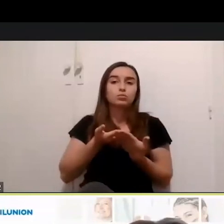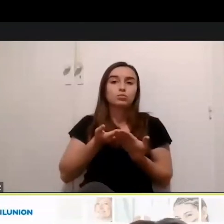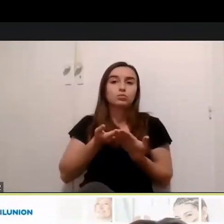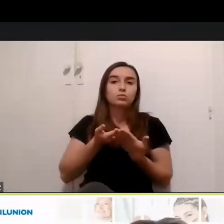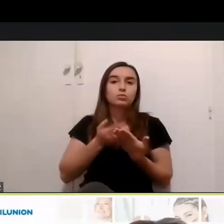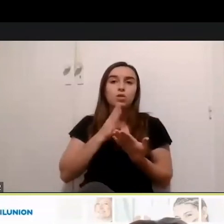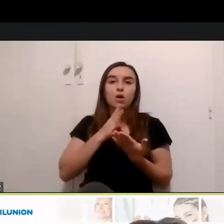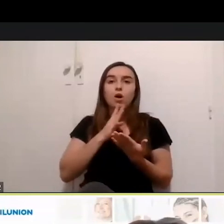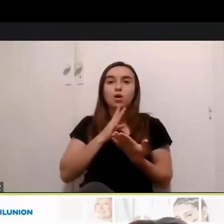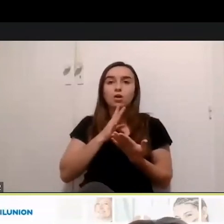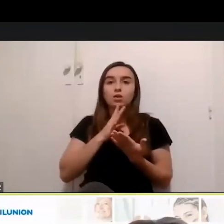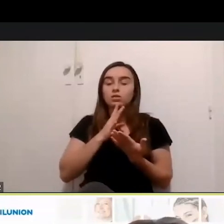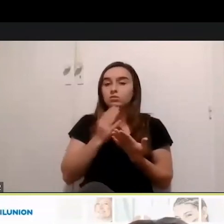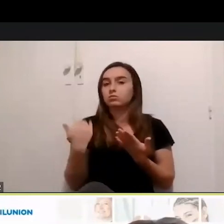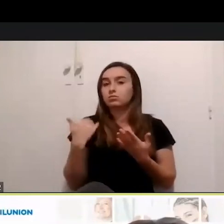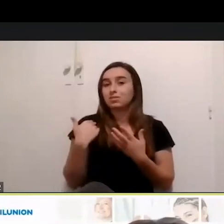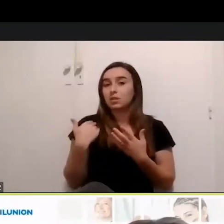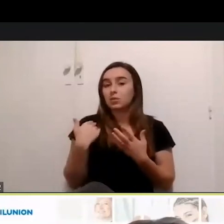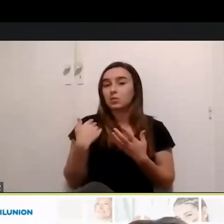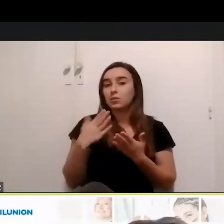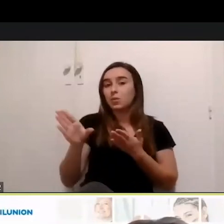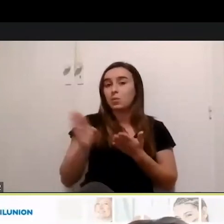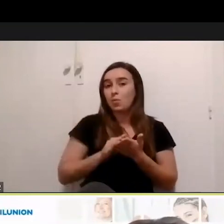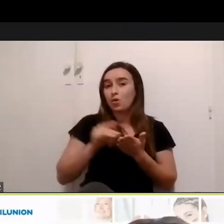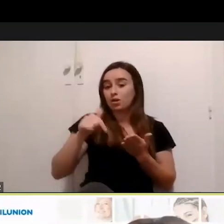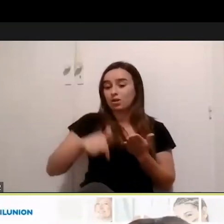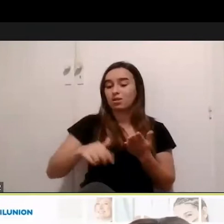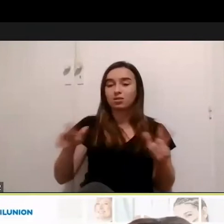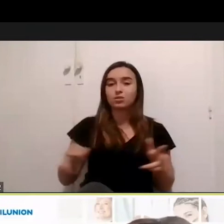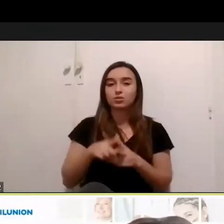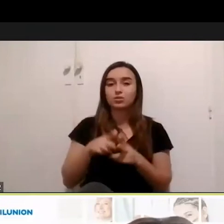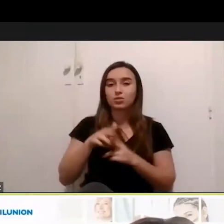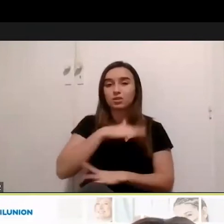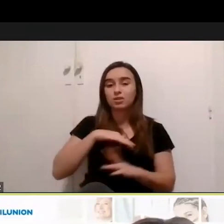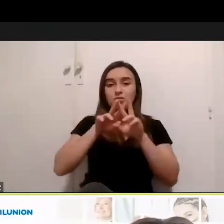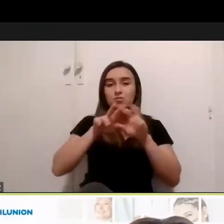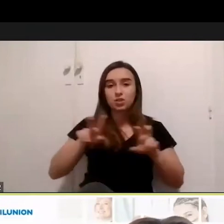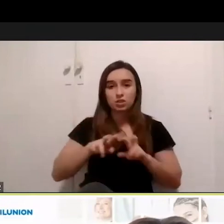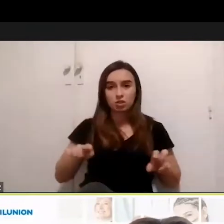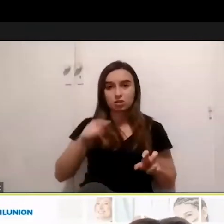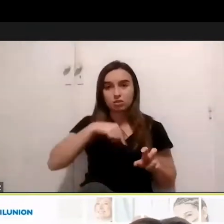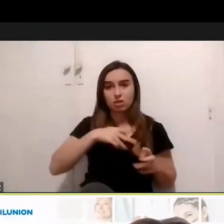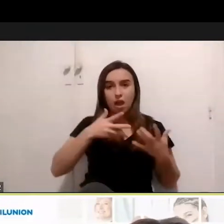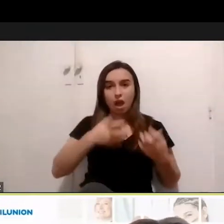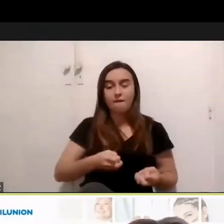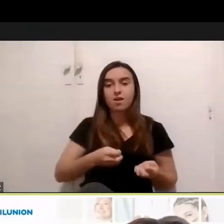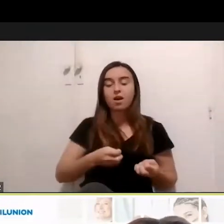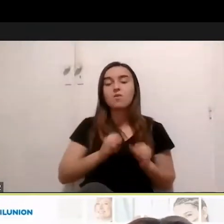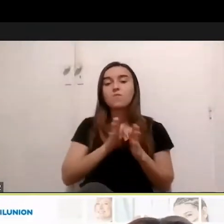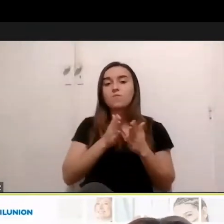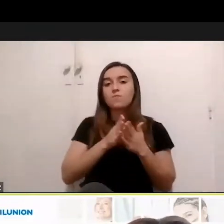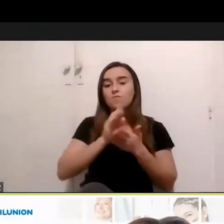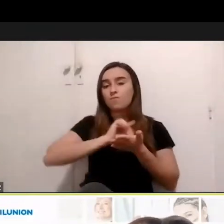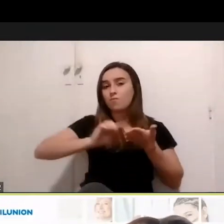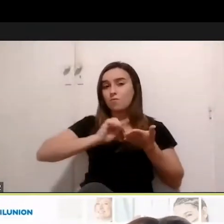that was carried out in our social research department. It's a report on accessibility